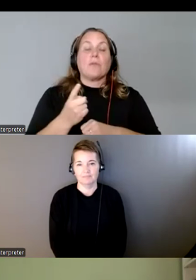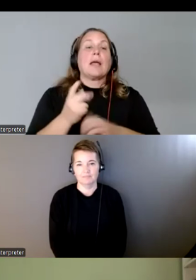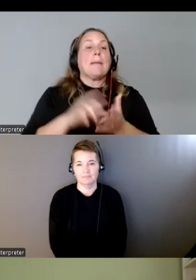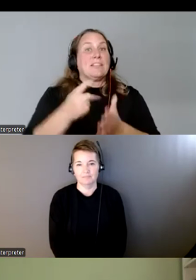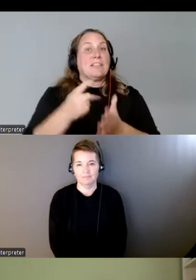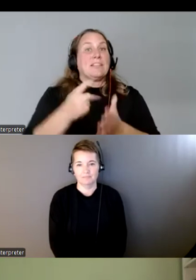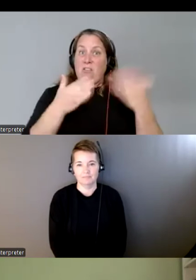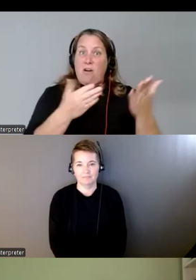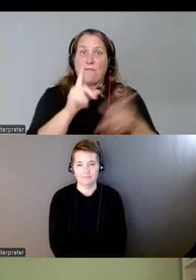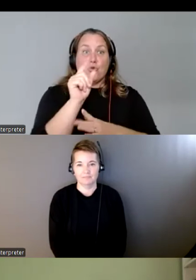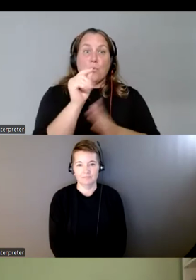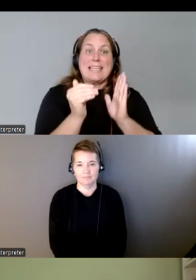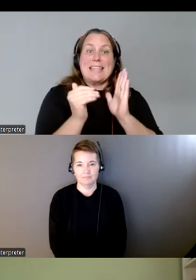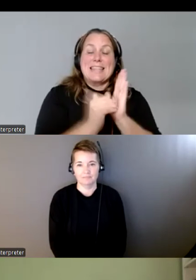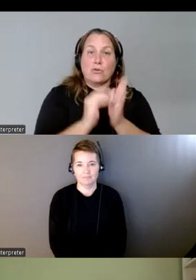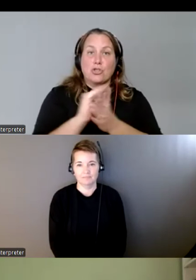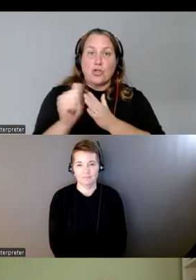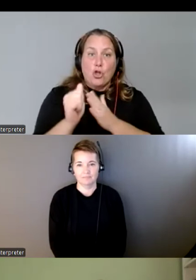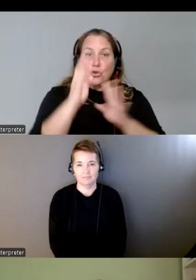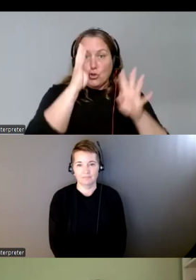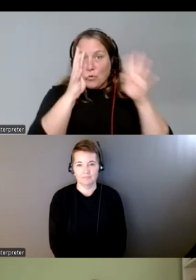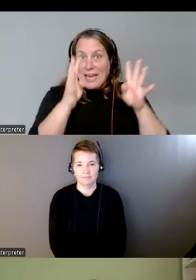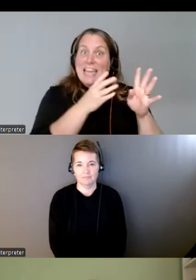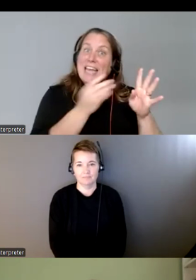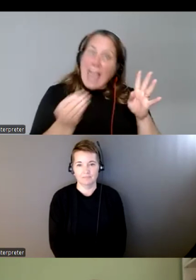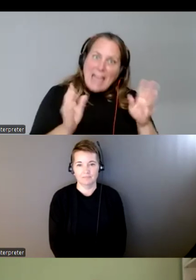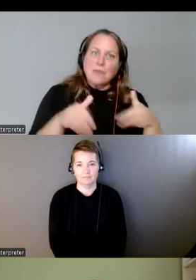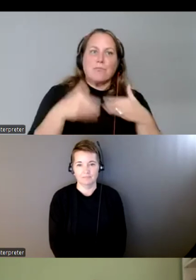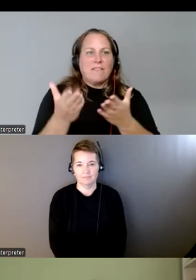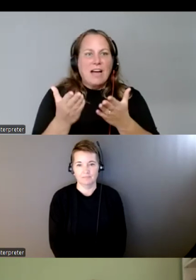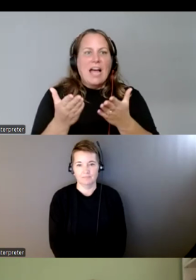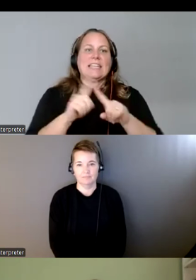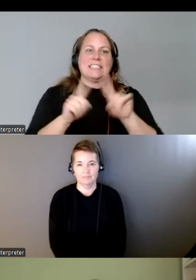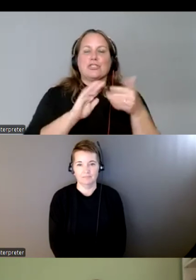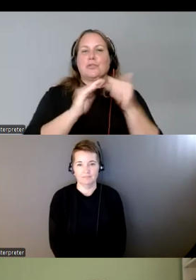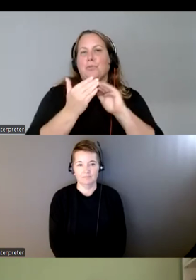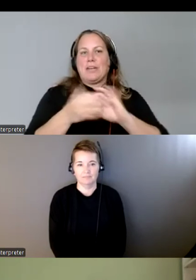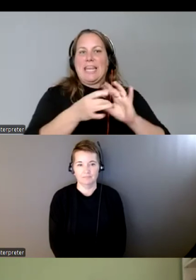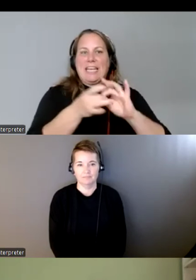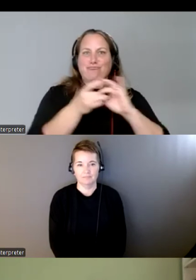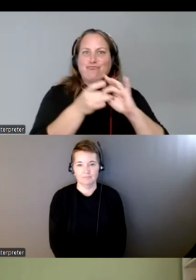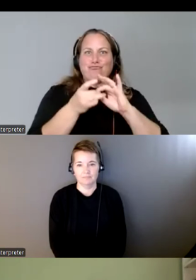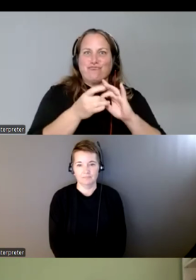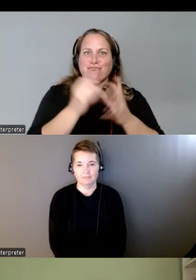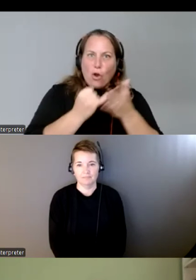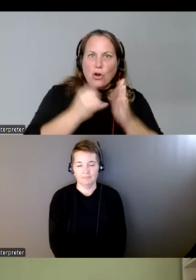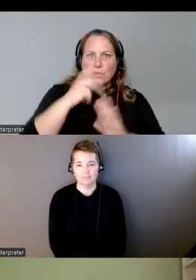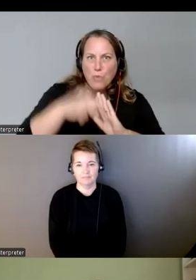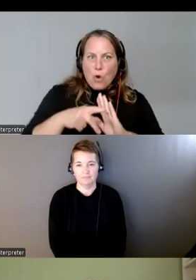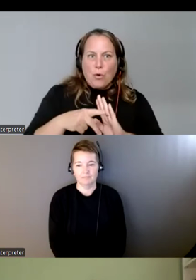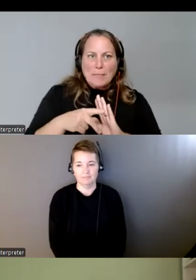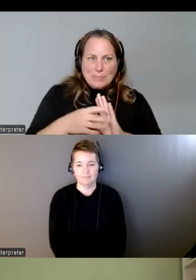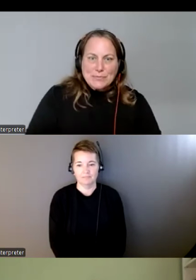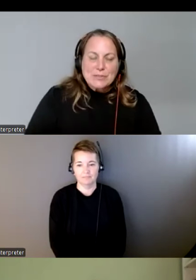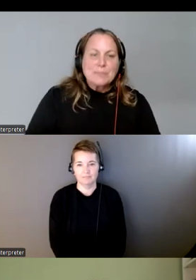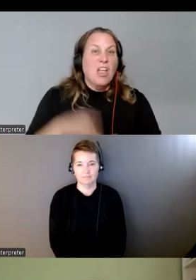to create and deliver community-engaged arts programming in any artistic discipline. Funded